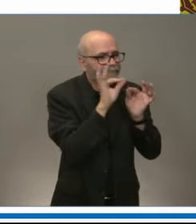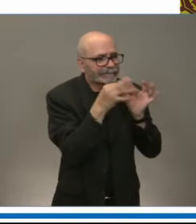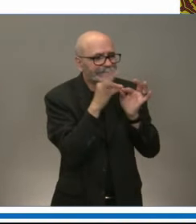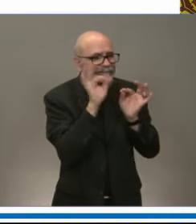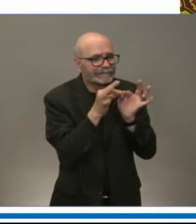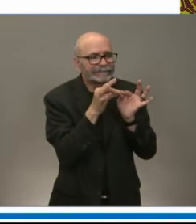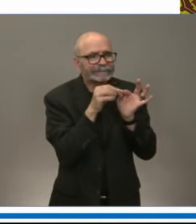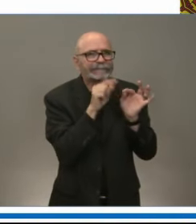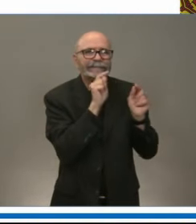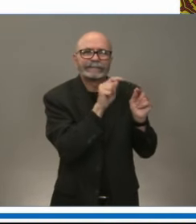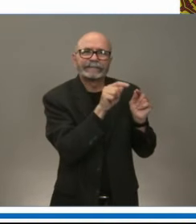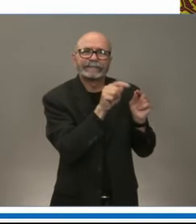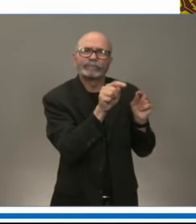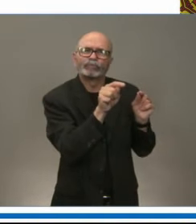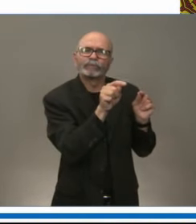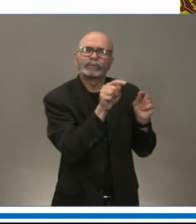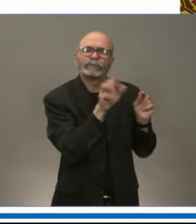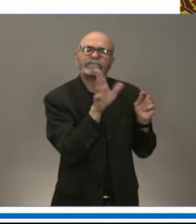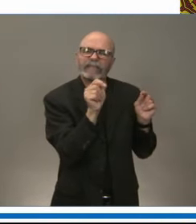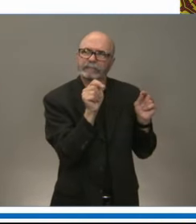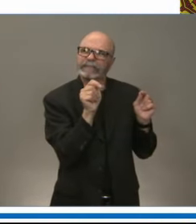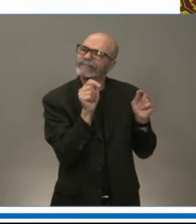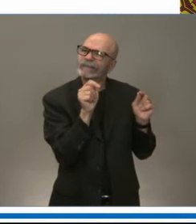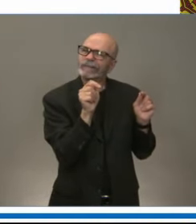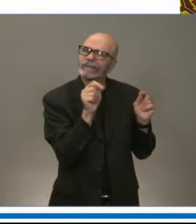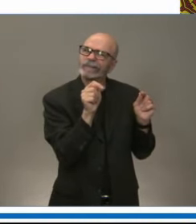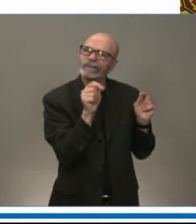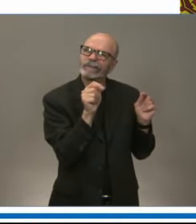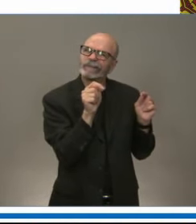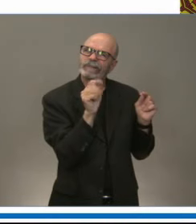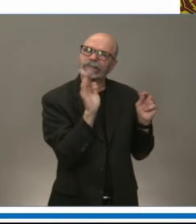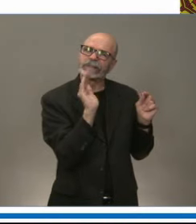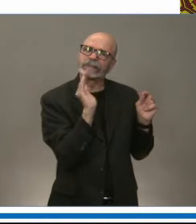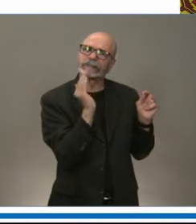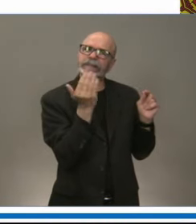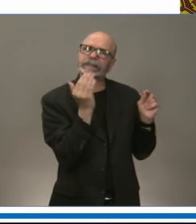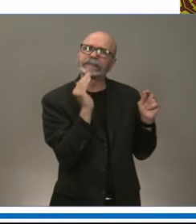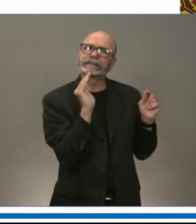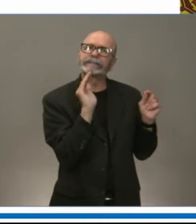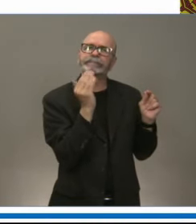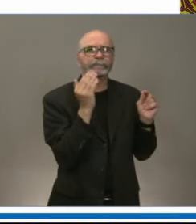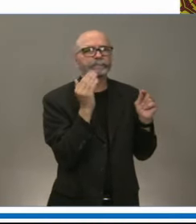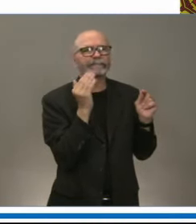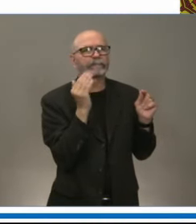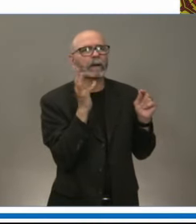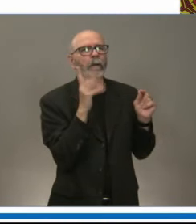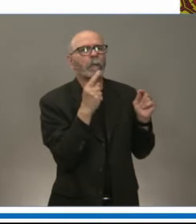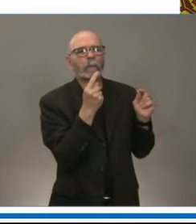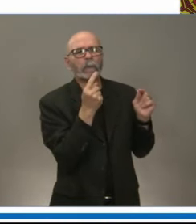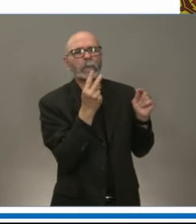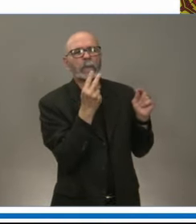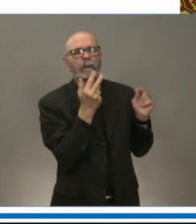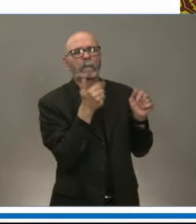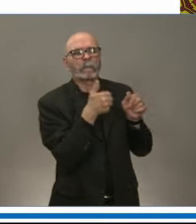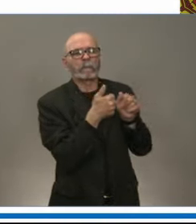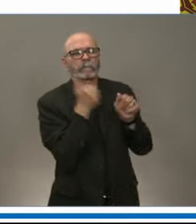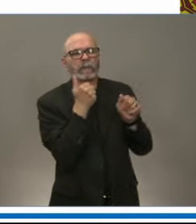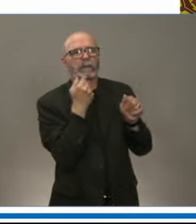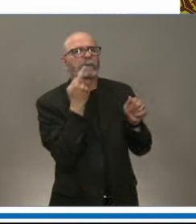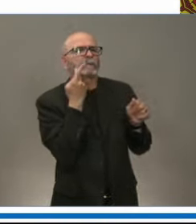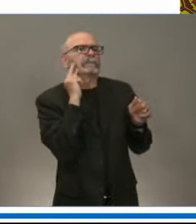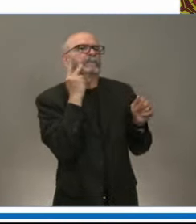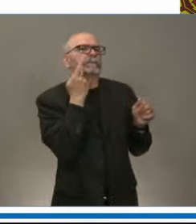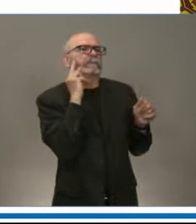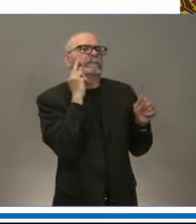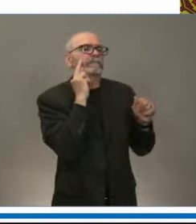result. But there seems to be a lag of maybe a couple or 3 days because the positive and the negatives added